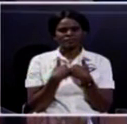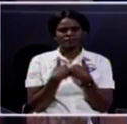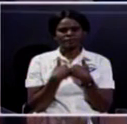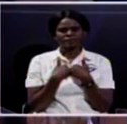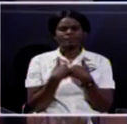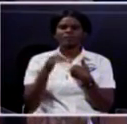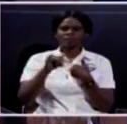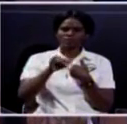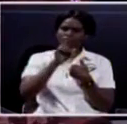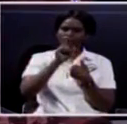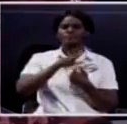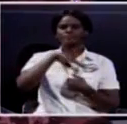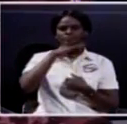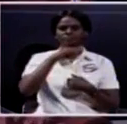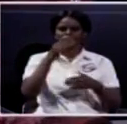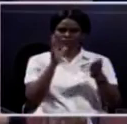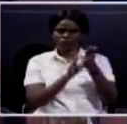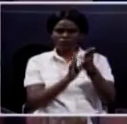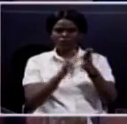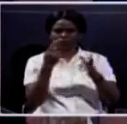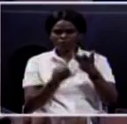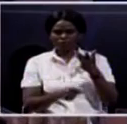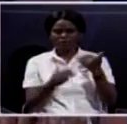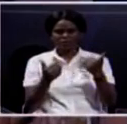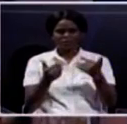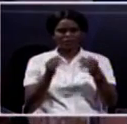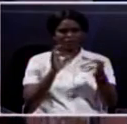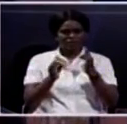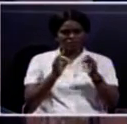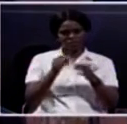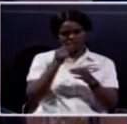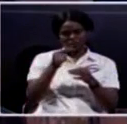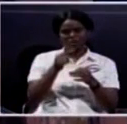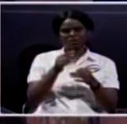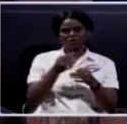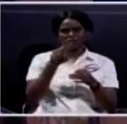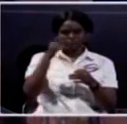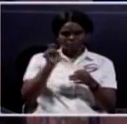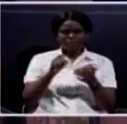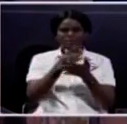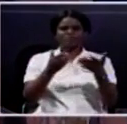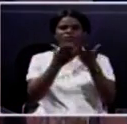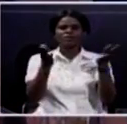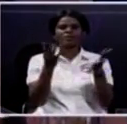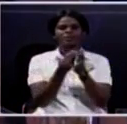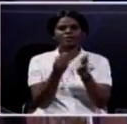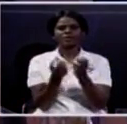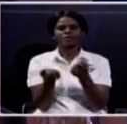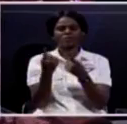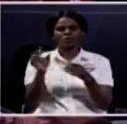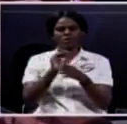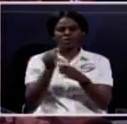It is. What should the schools cut down on? I mean, if you're saying it is, there must be somewhere where this money used to go, spent